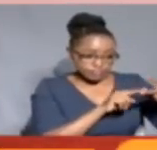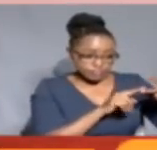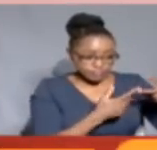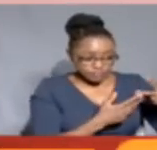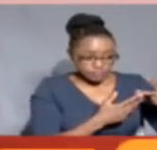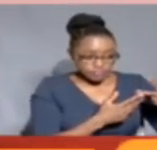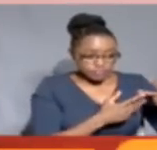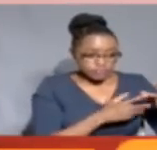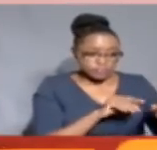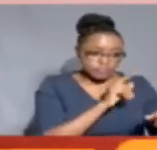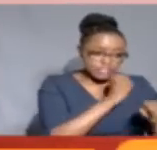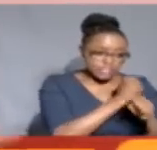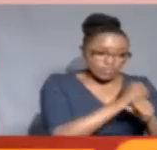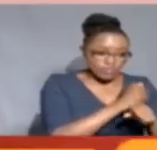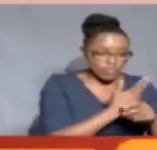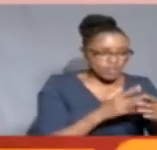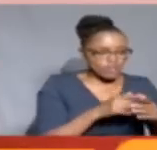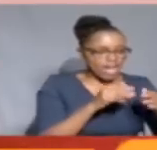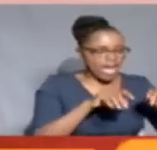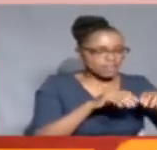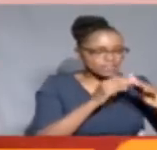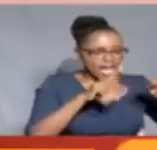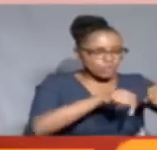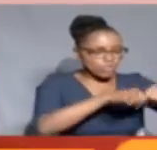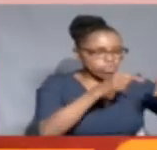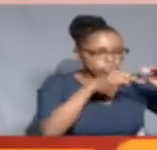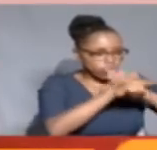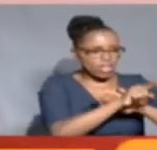stealing by servant, house breaking,